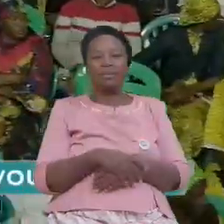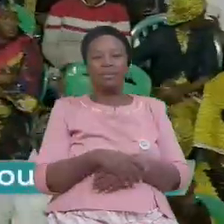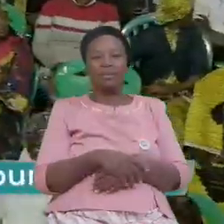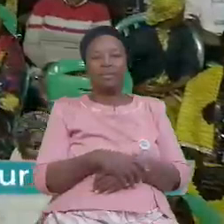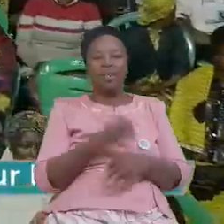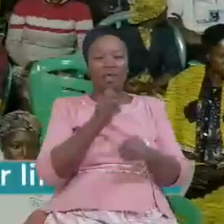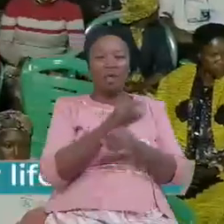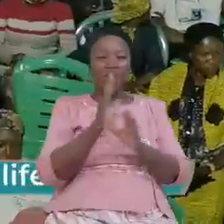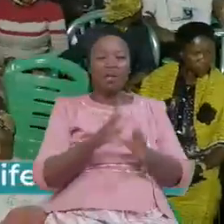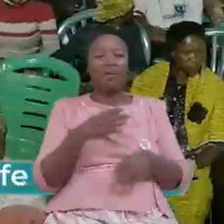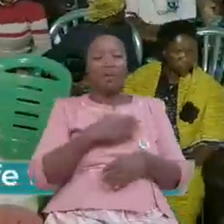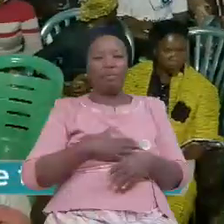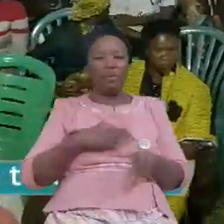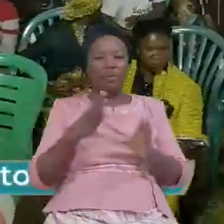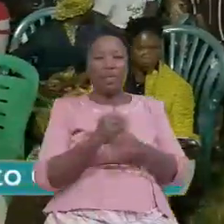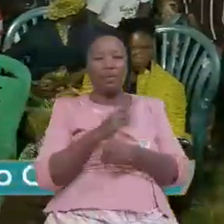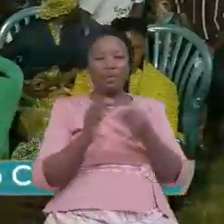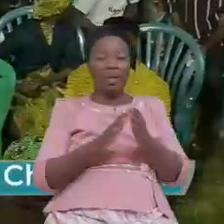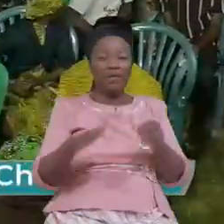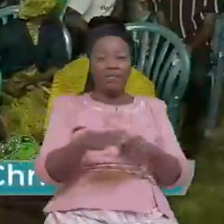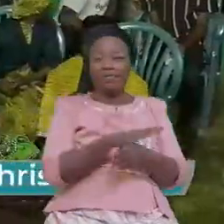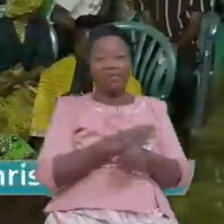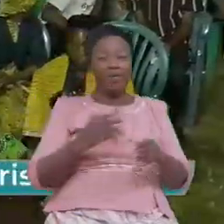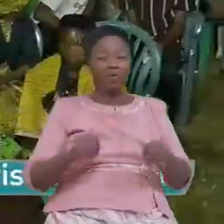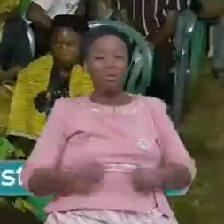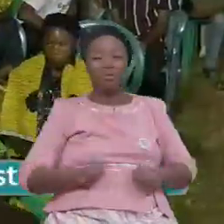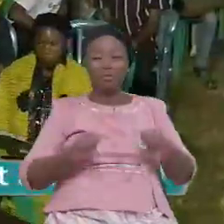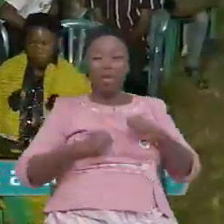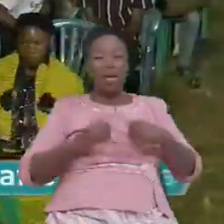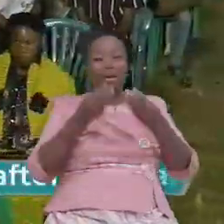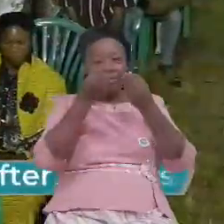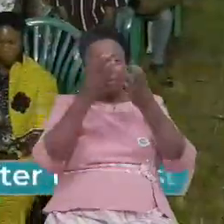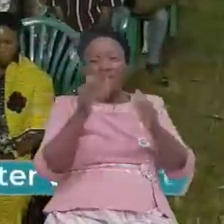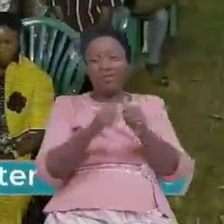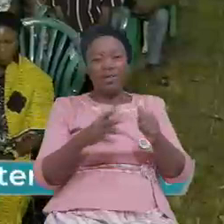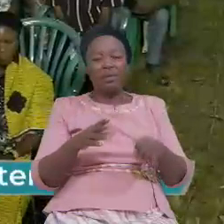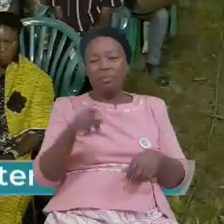Counselors take their details. Our father-in-law has preached to them.